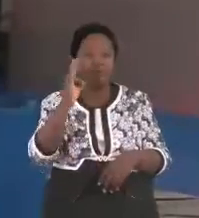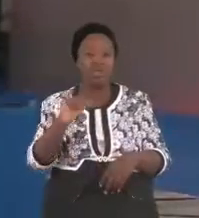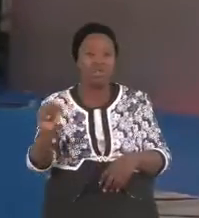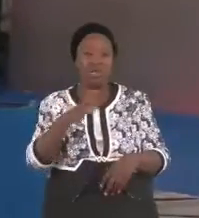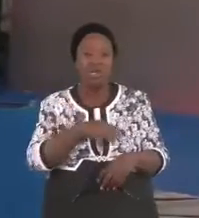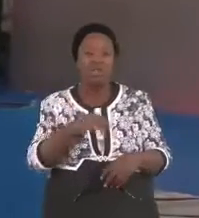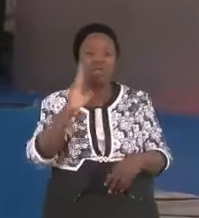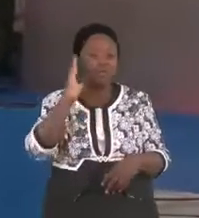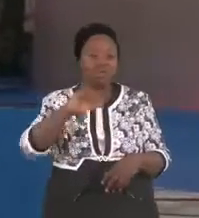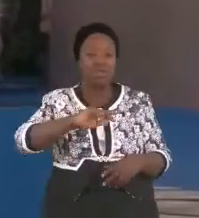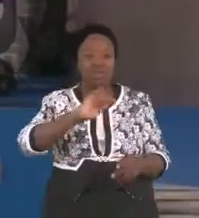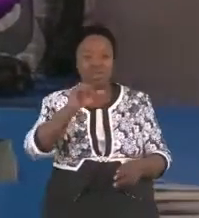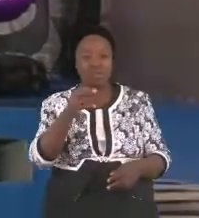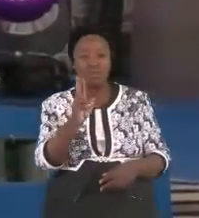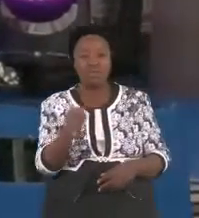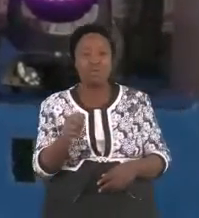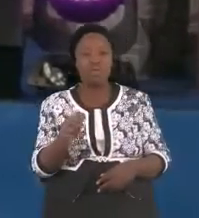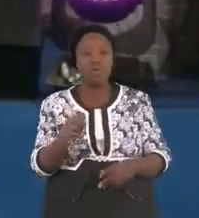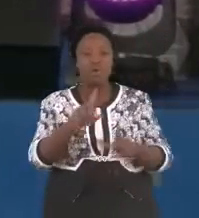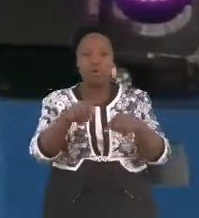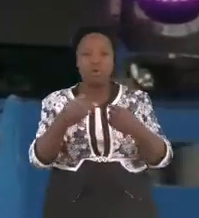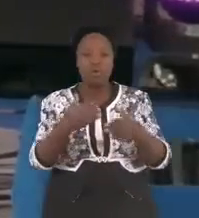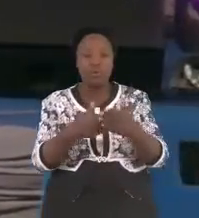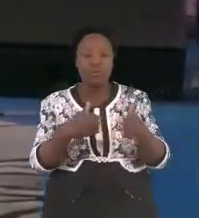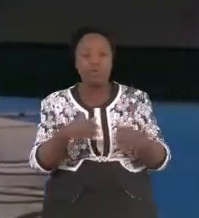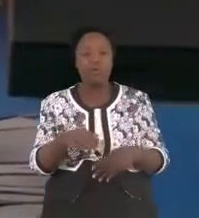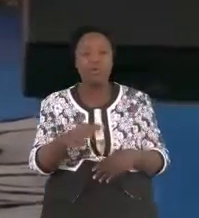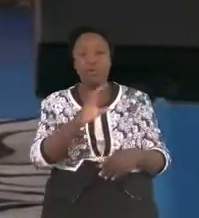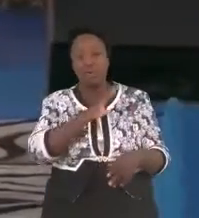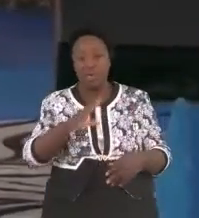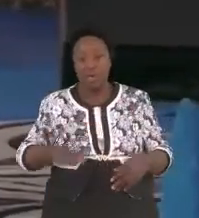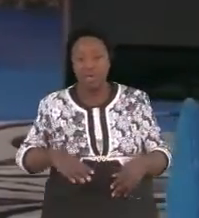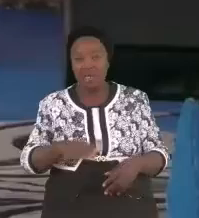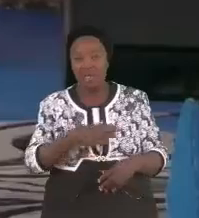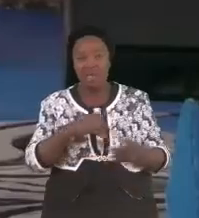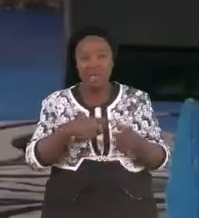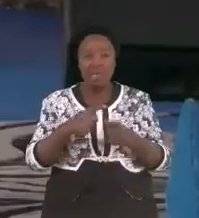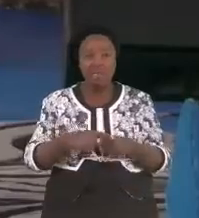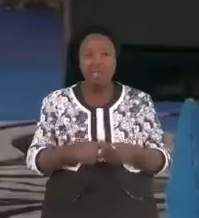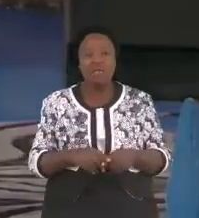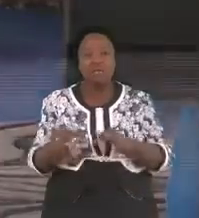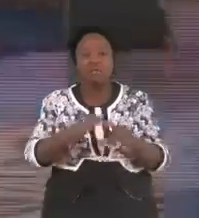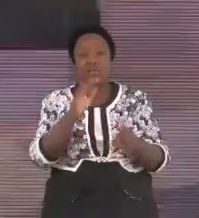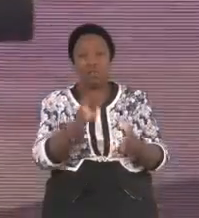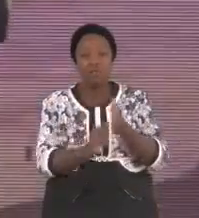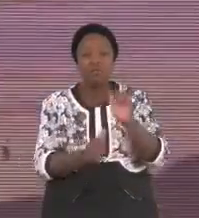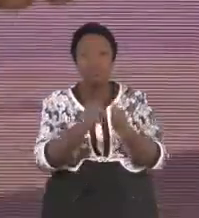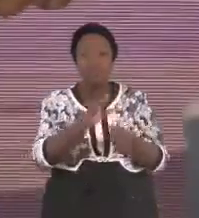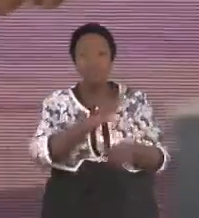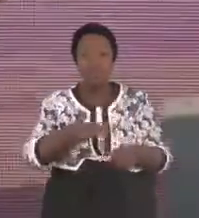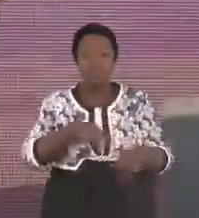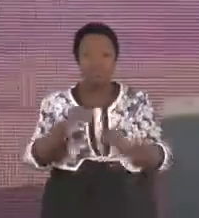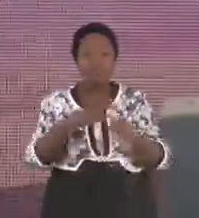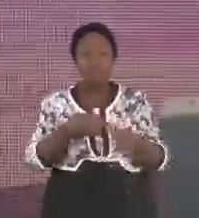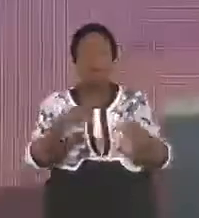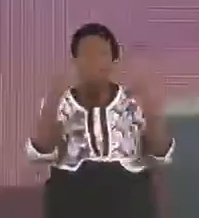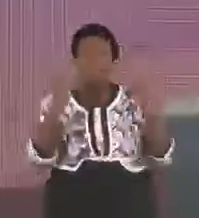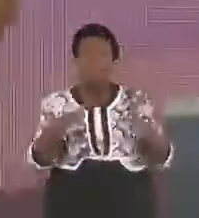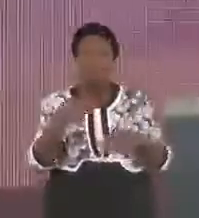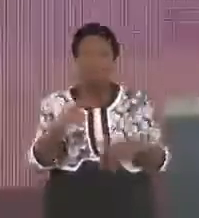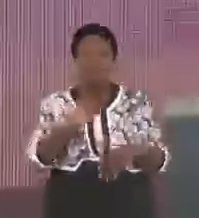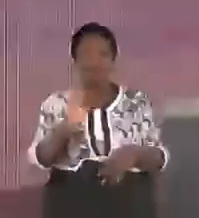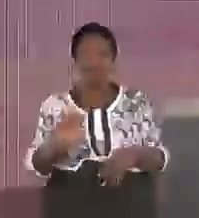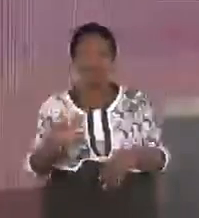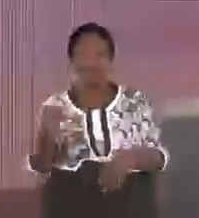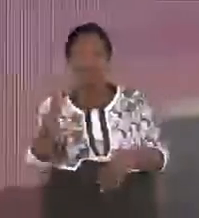john go in before christ and revealing what christ will do many of the children of israel shall